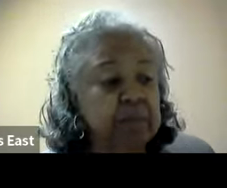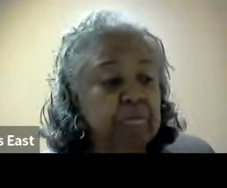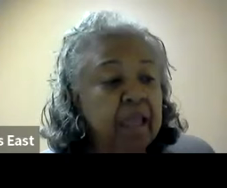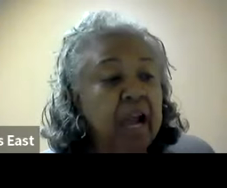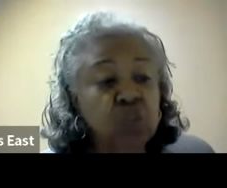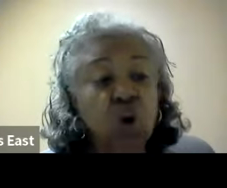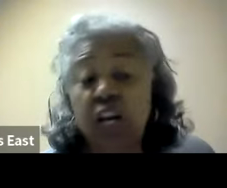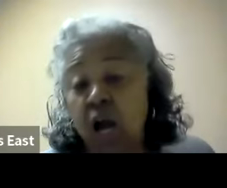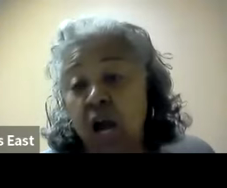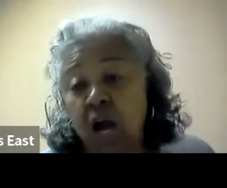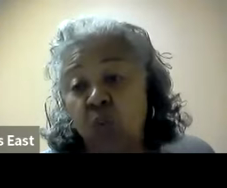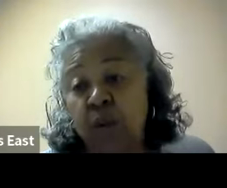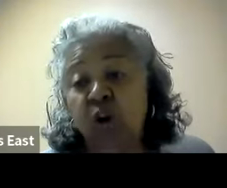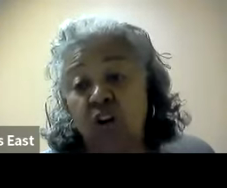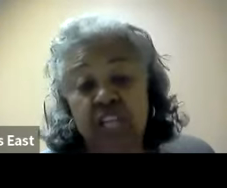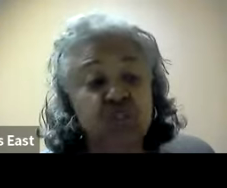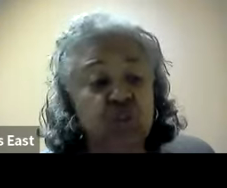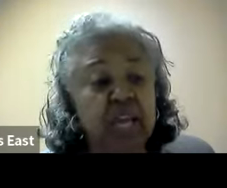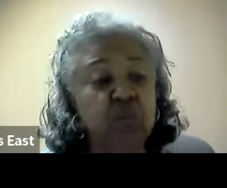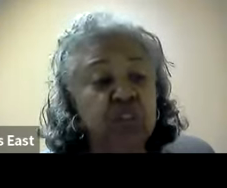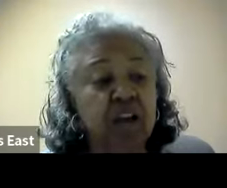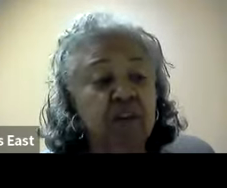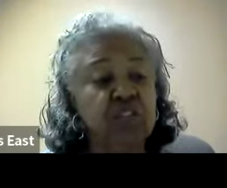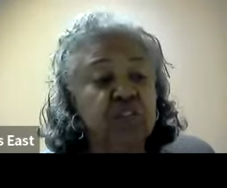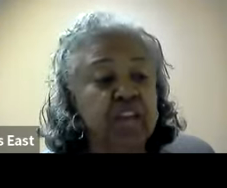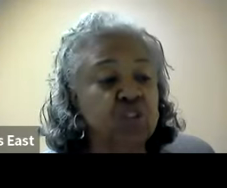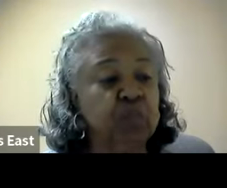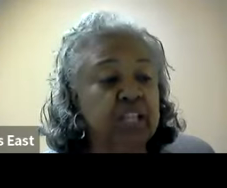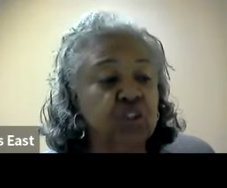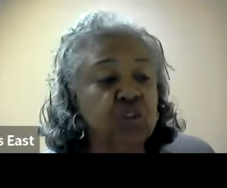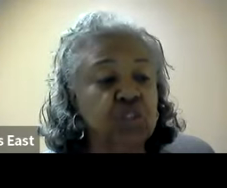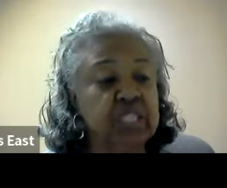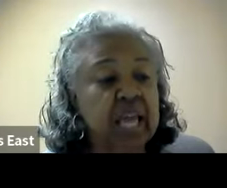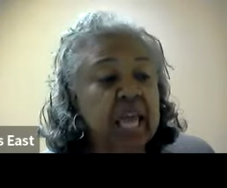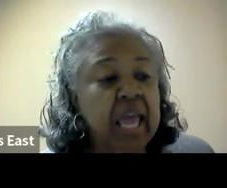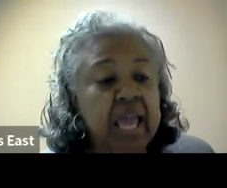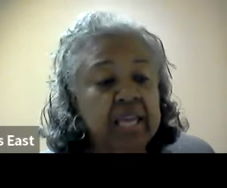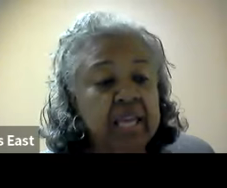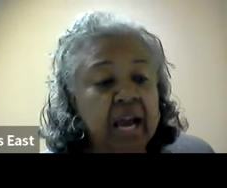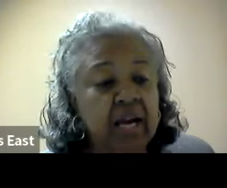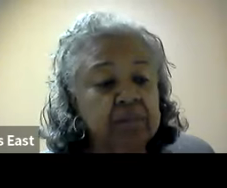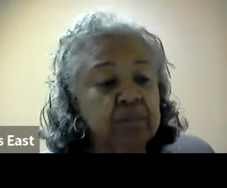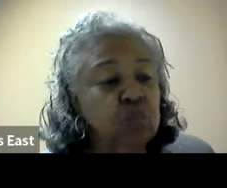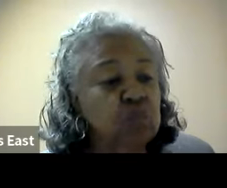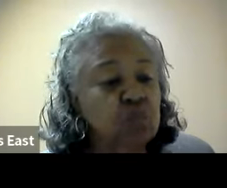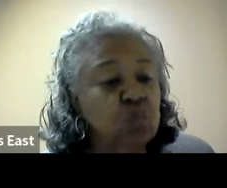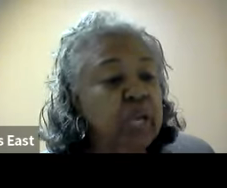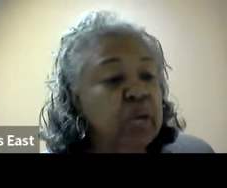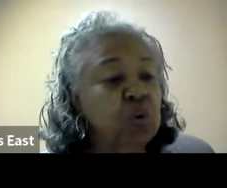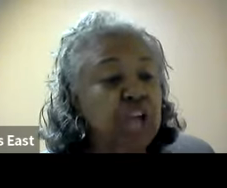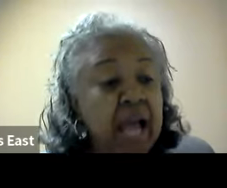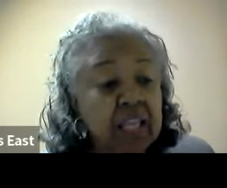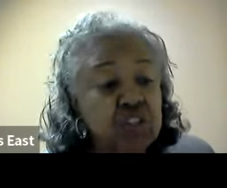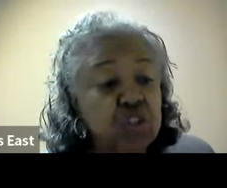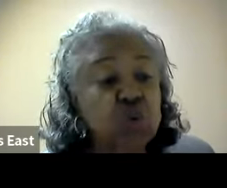that. Yeah. I was on a webinar yesterday with the Conference of National Black Churches, and we